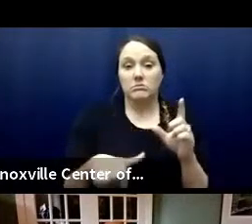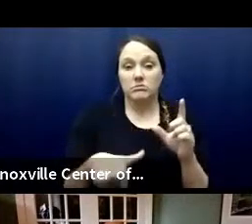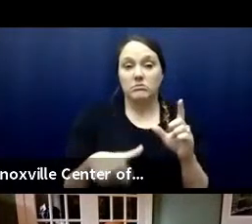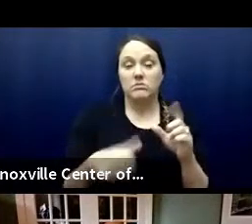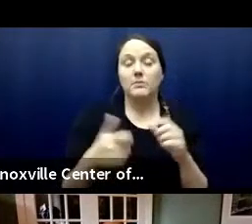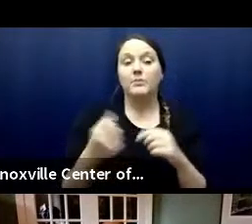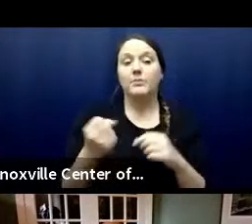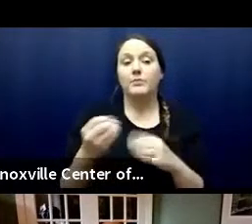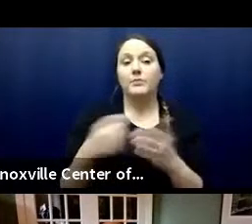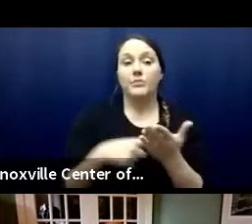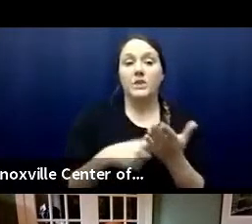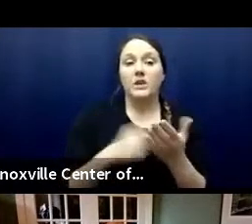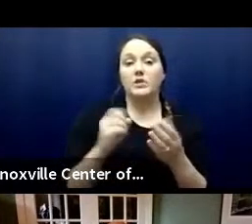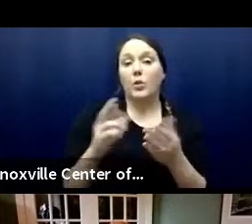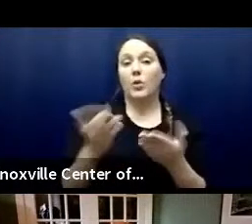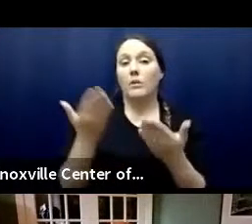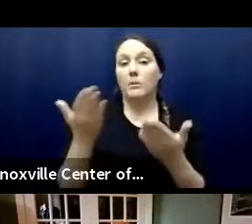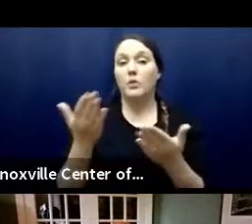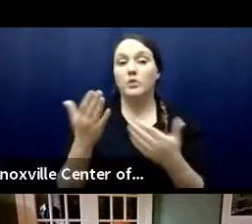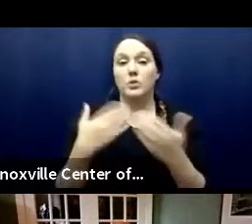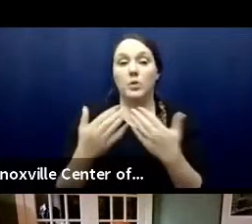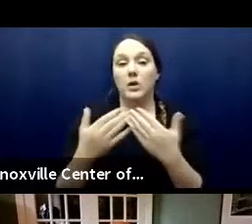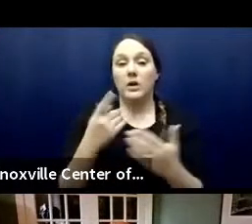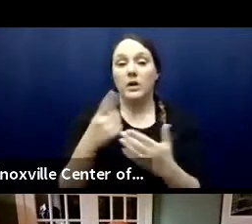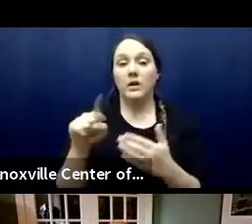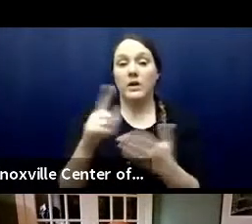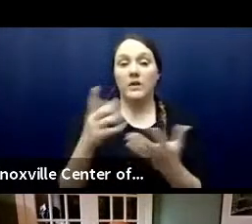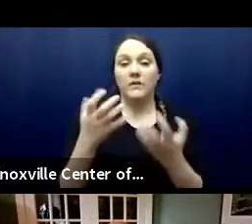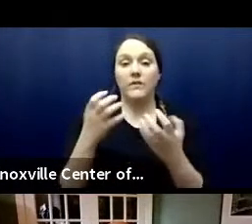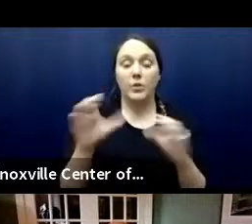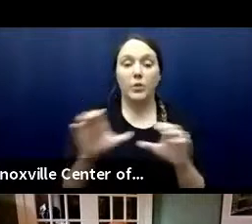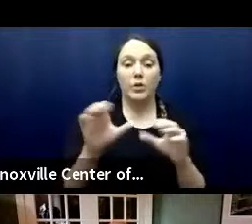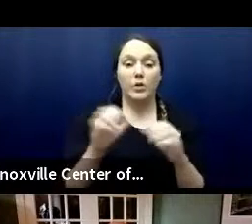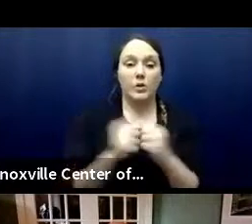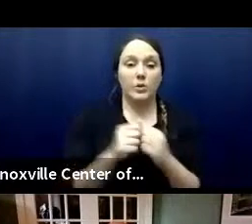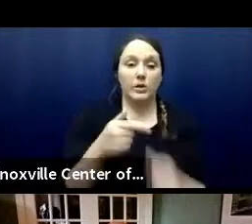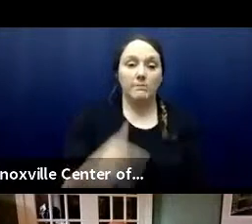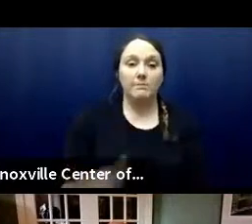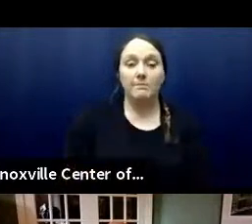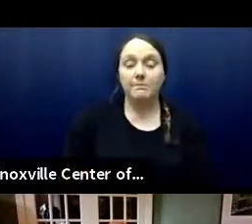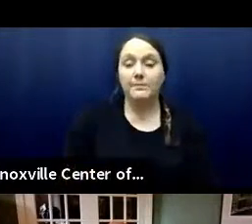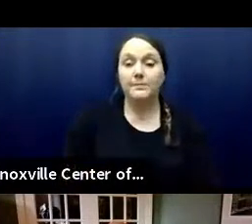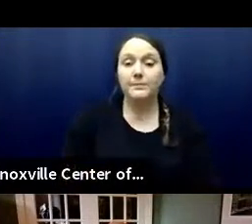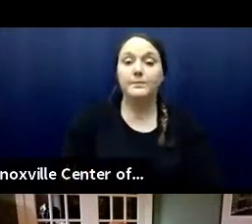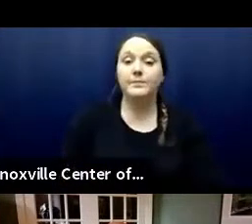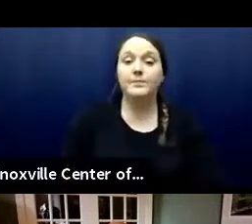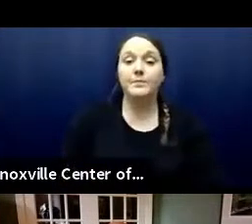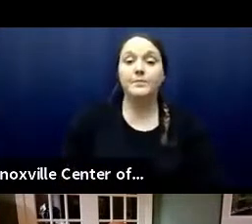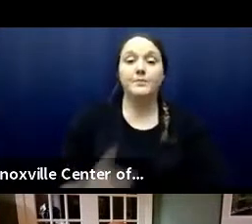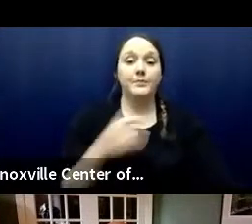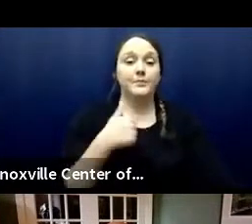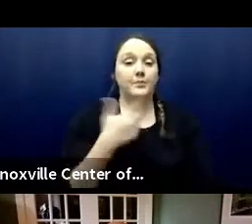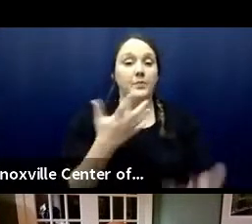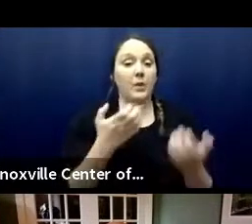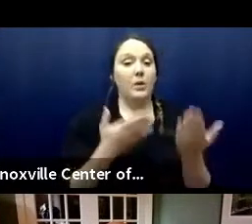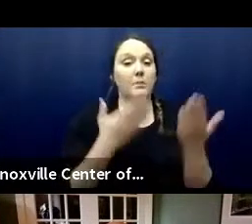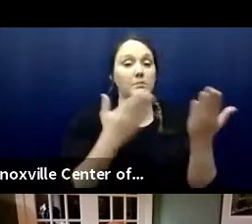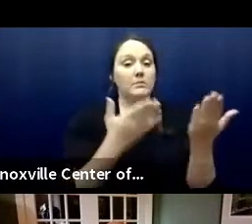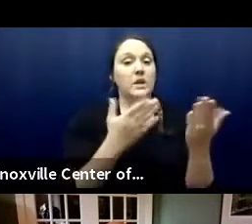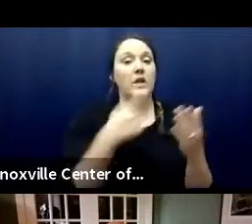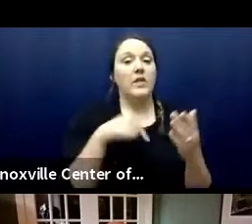or a motion and a second. Anything that you would like to do would work here. I'd like to make a motion that